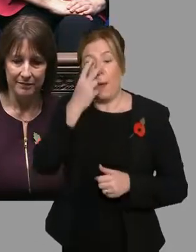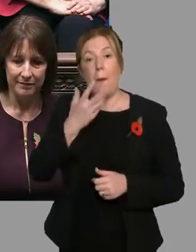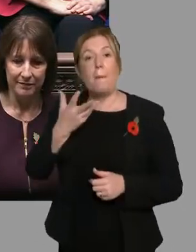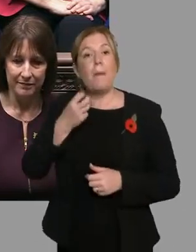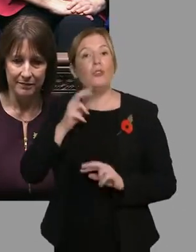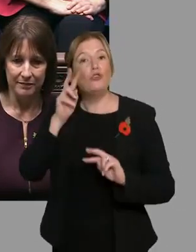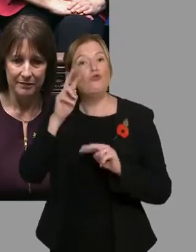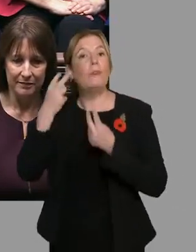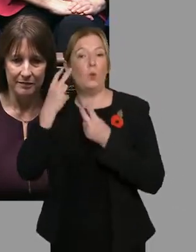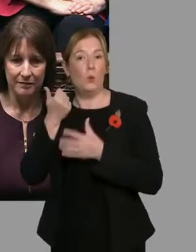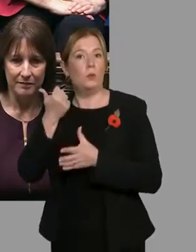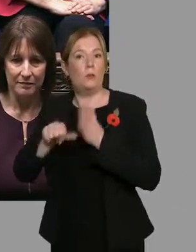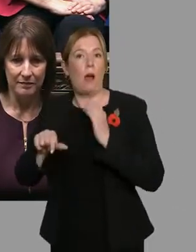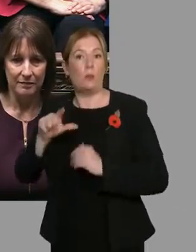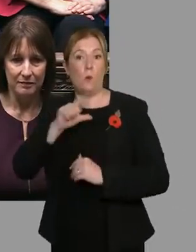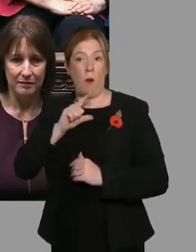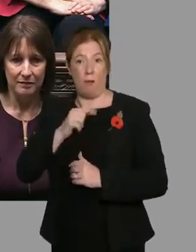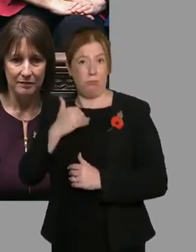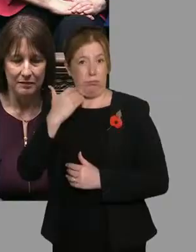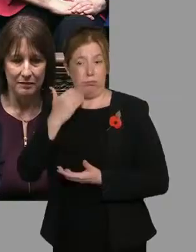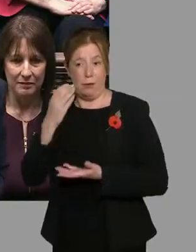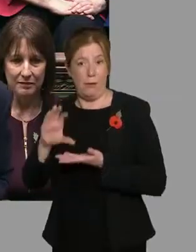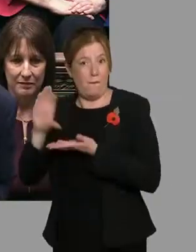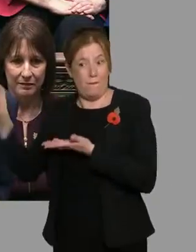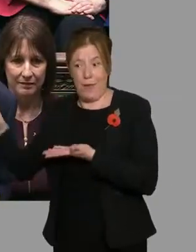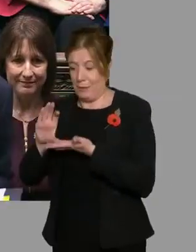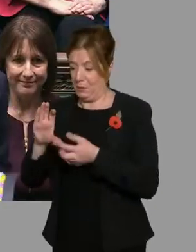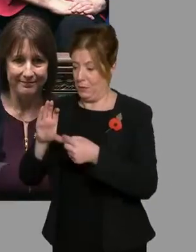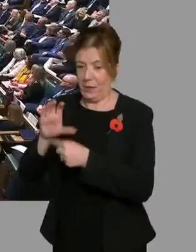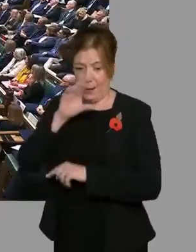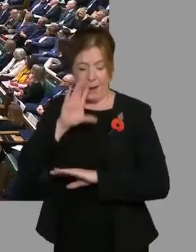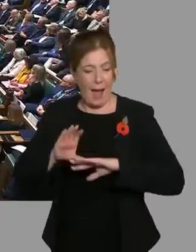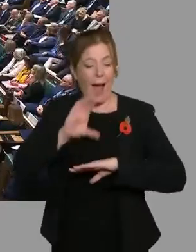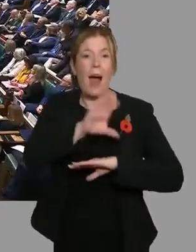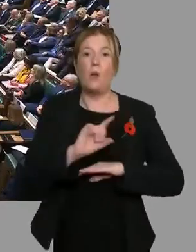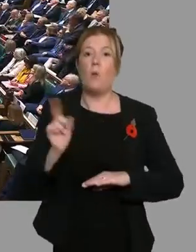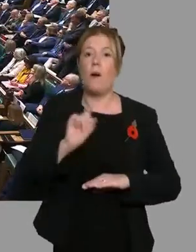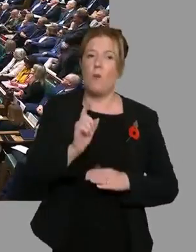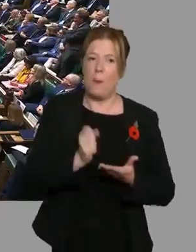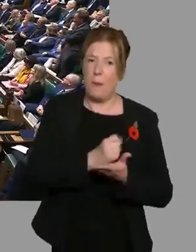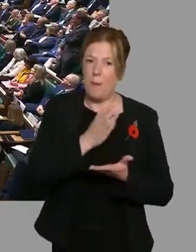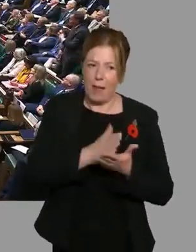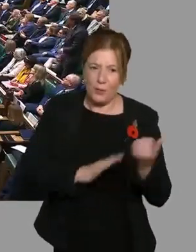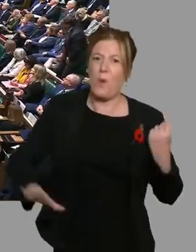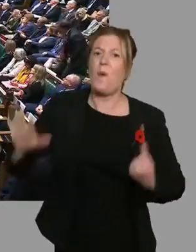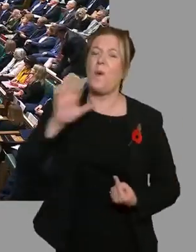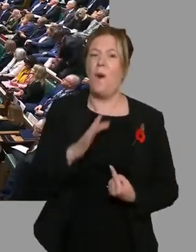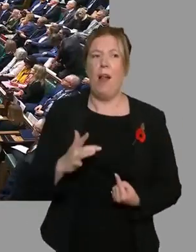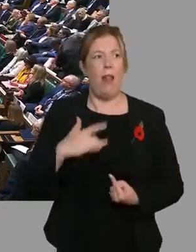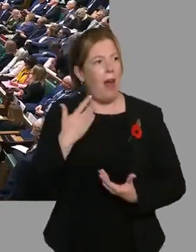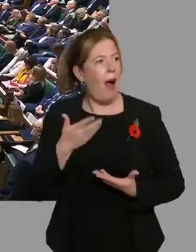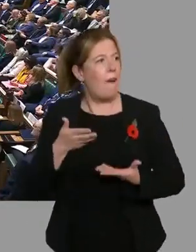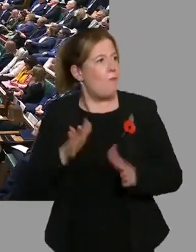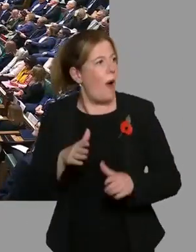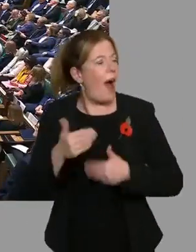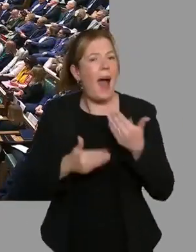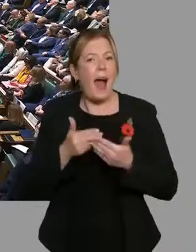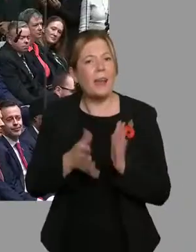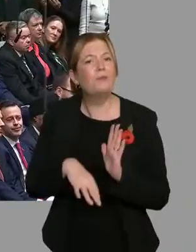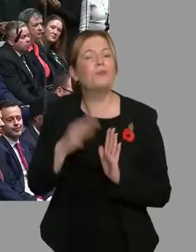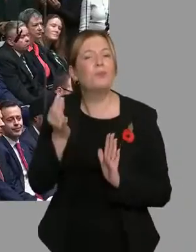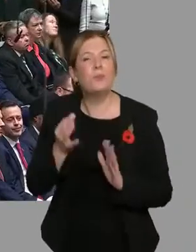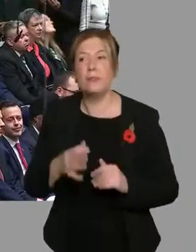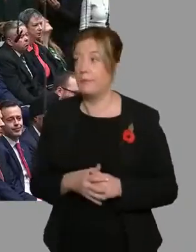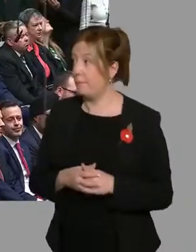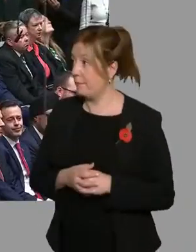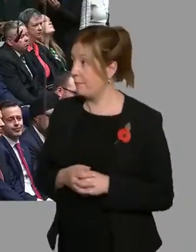UK and boost growth and living standards across the country. Thank you. Catherine Brooks. Mr. Speaker, as the Chancellor said last